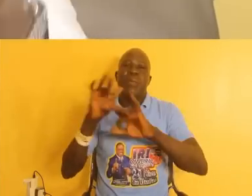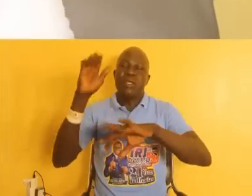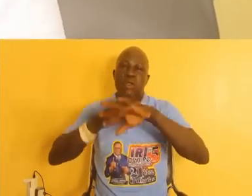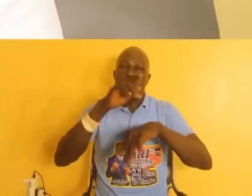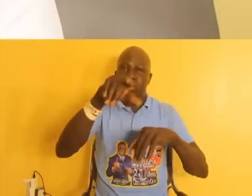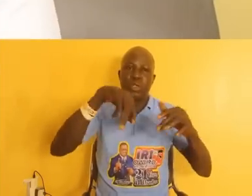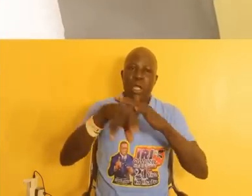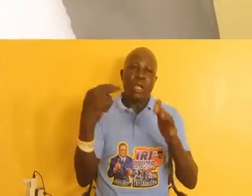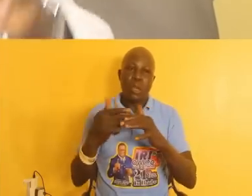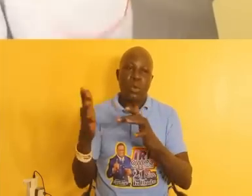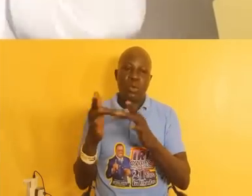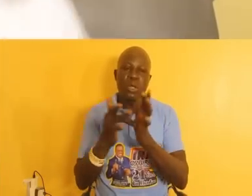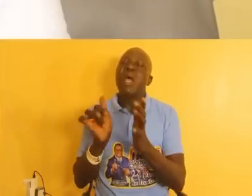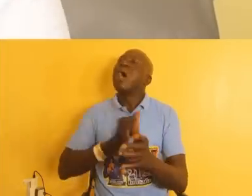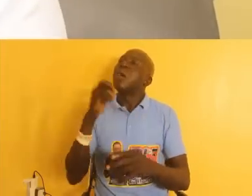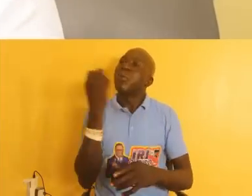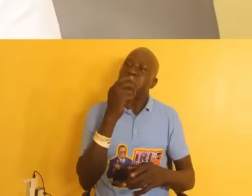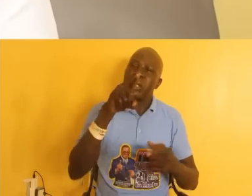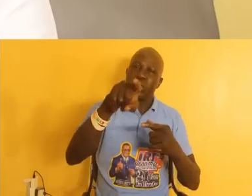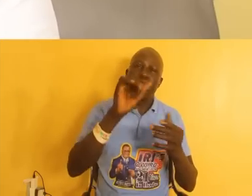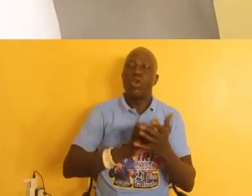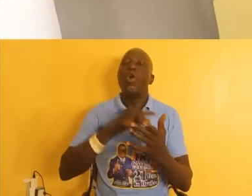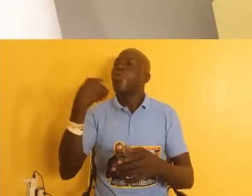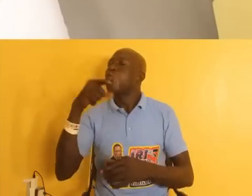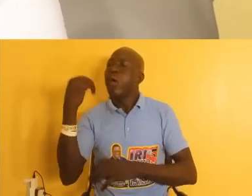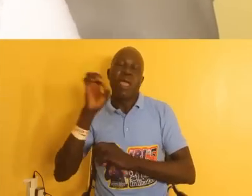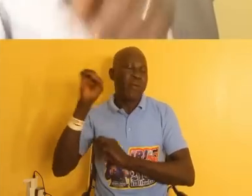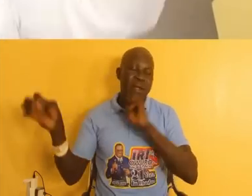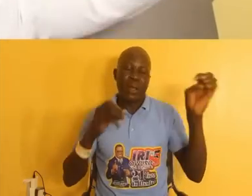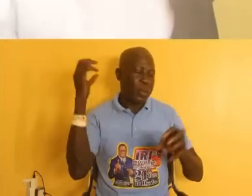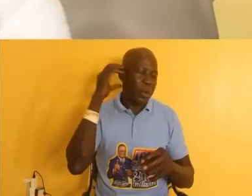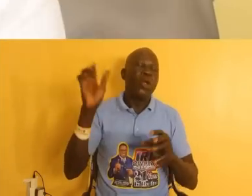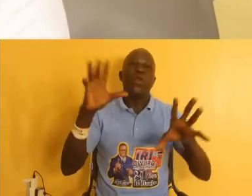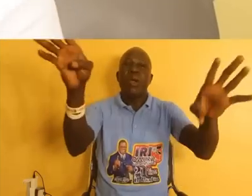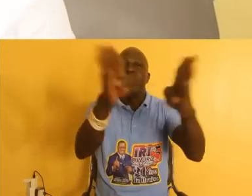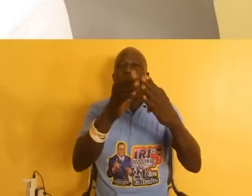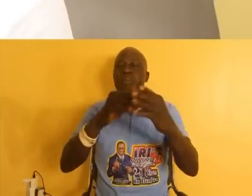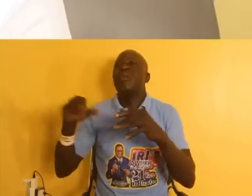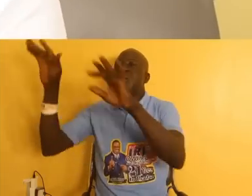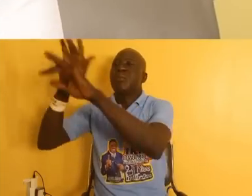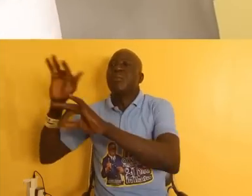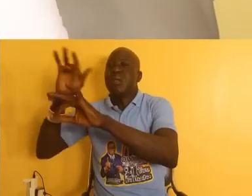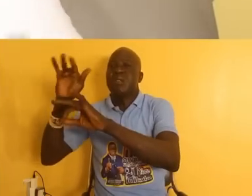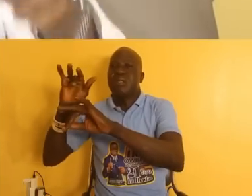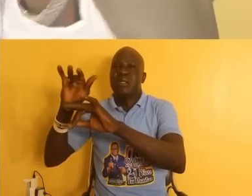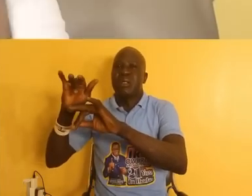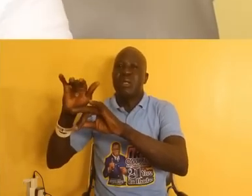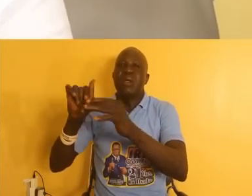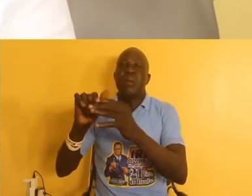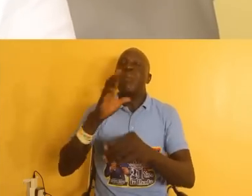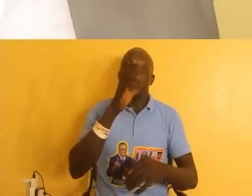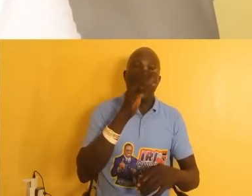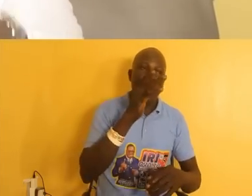ga sanu. E mi so tele. I prophesy. Gbogbo to gbo me. Lori anu gba. Mommy.